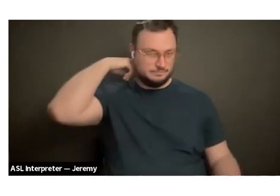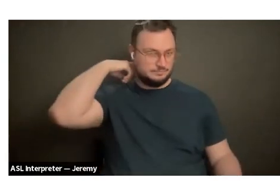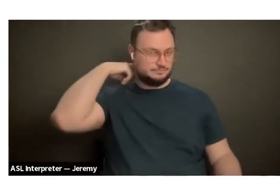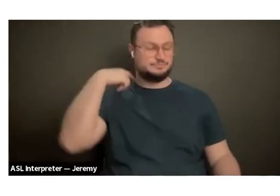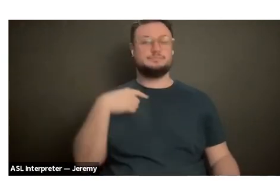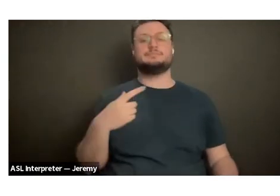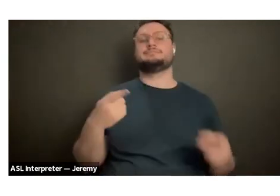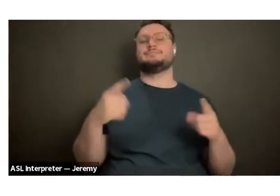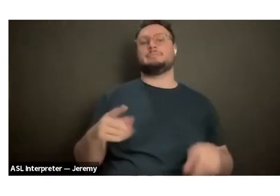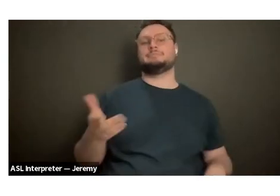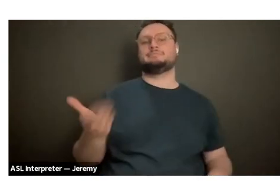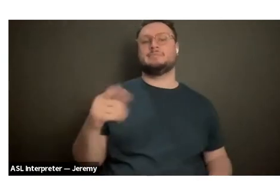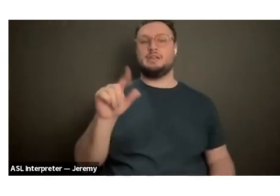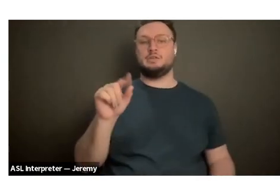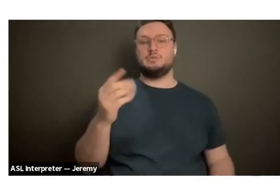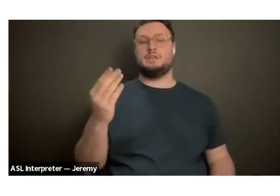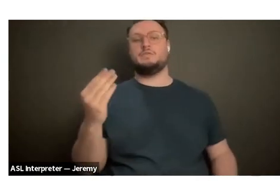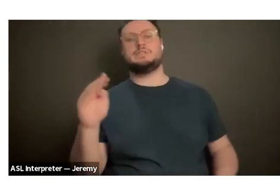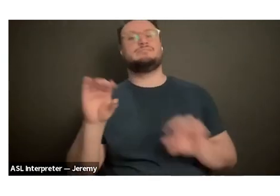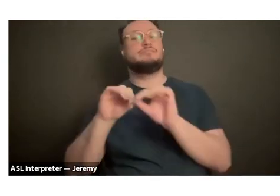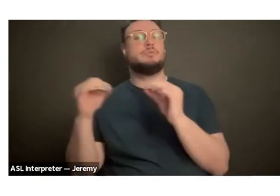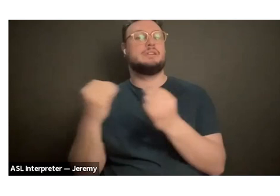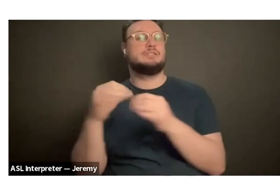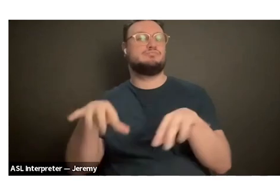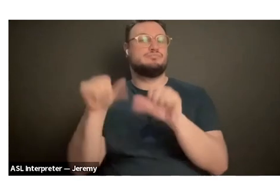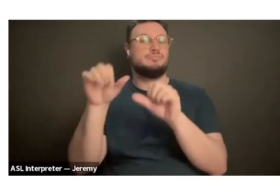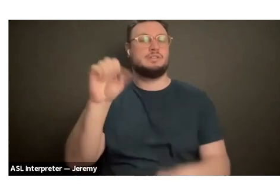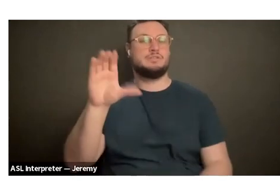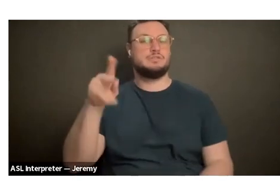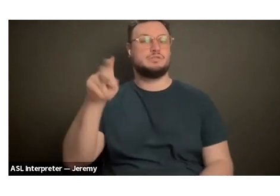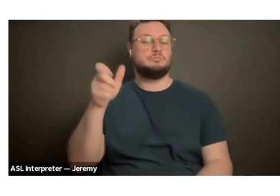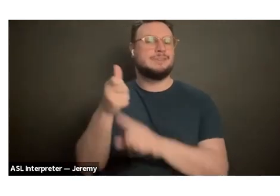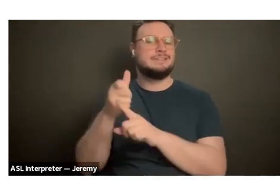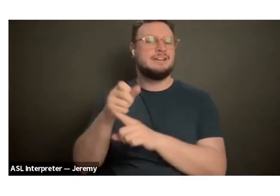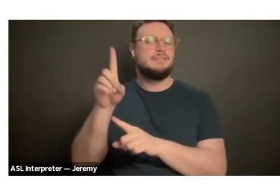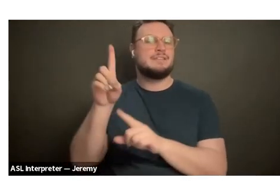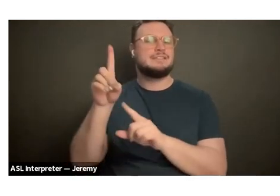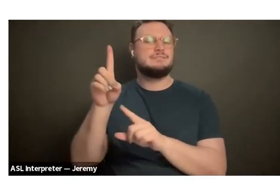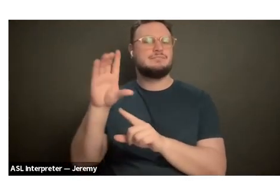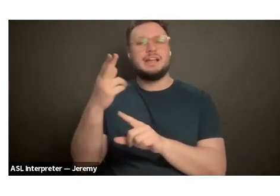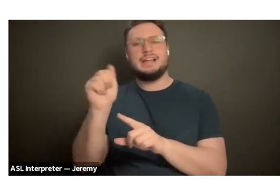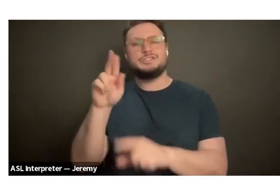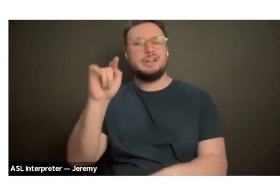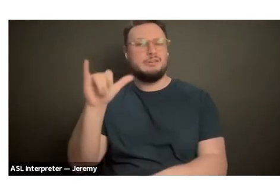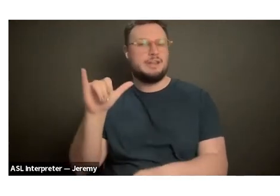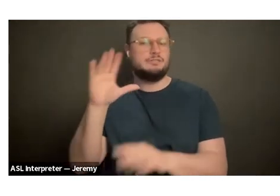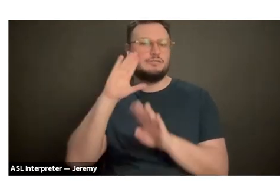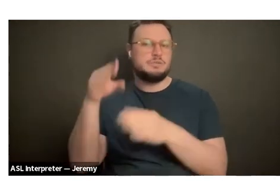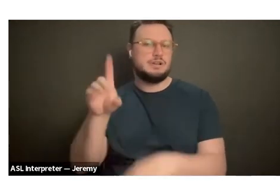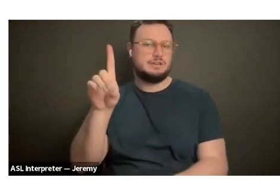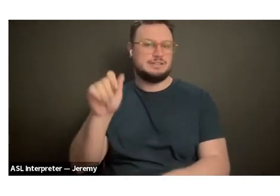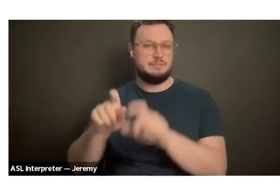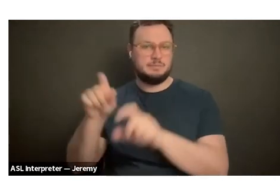2014 survey from Scope, which is a disability charity here in the UK, and as reported in the BBC